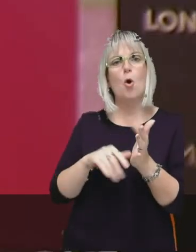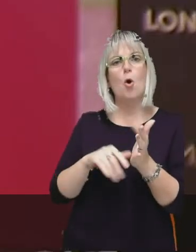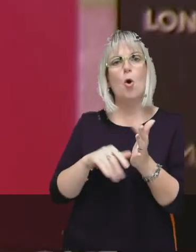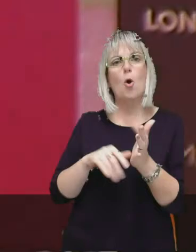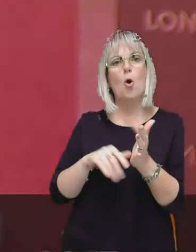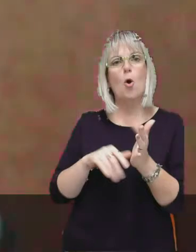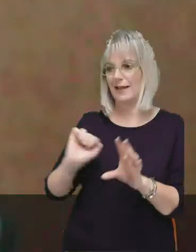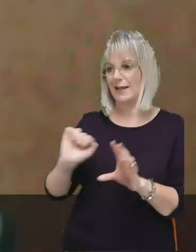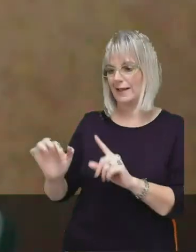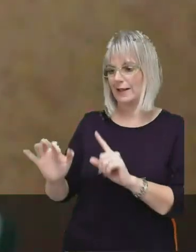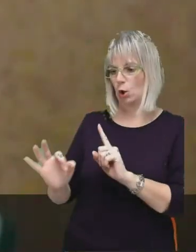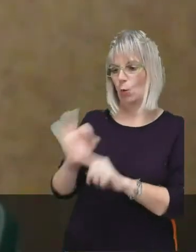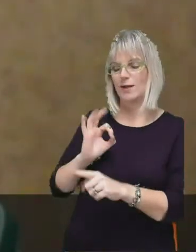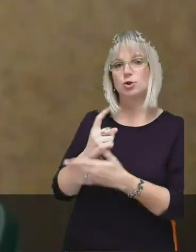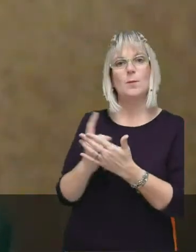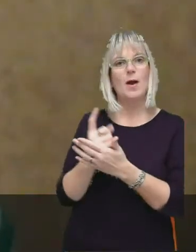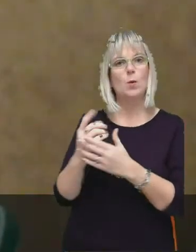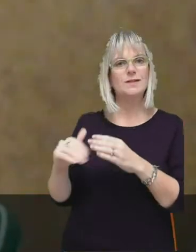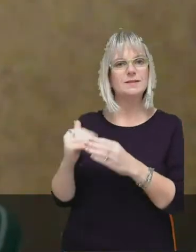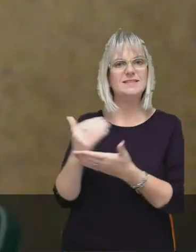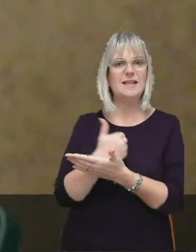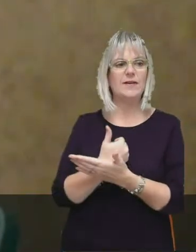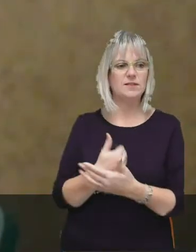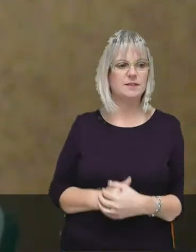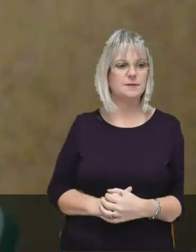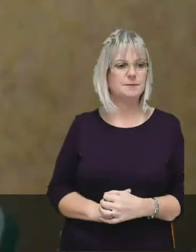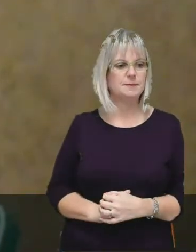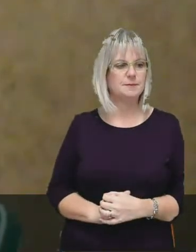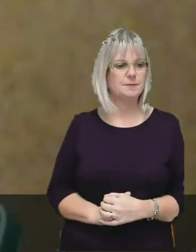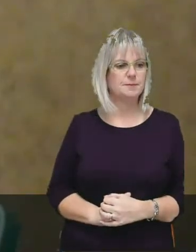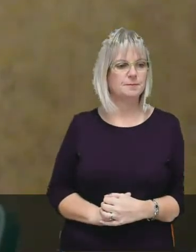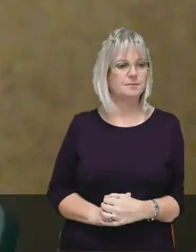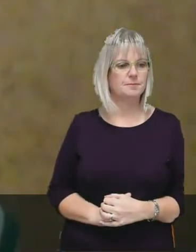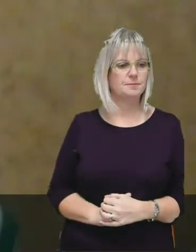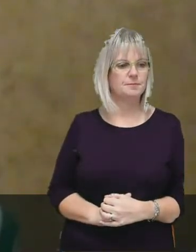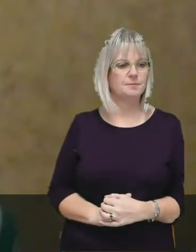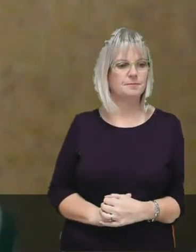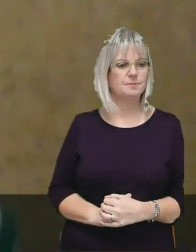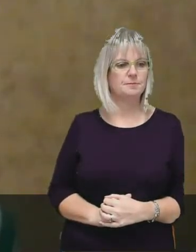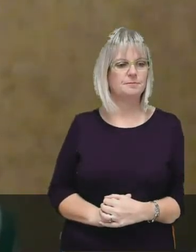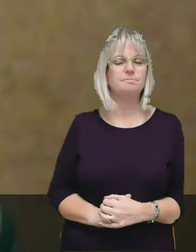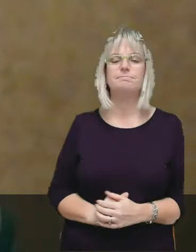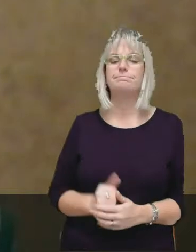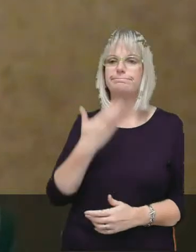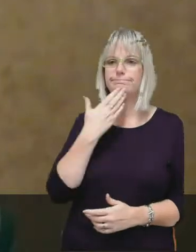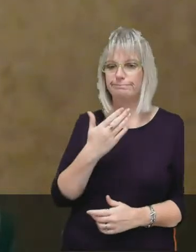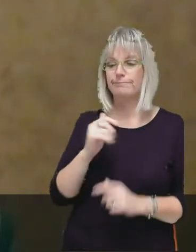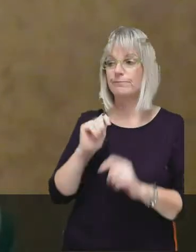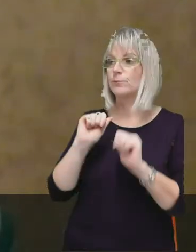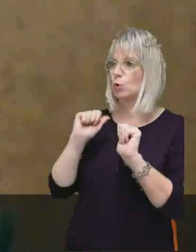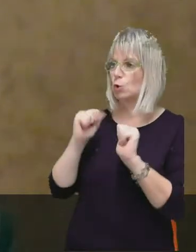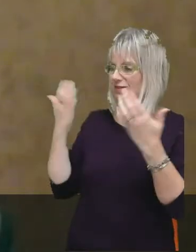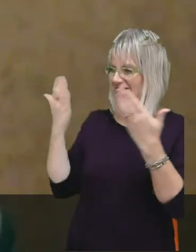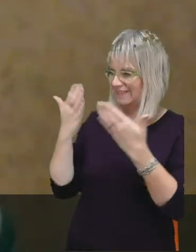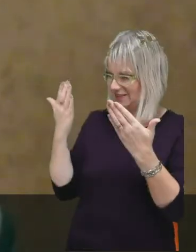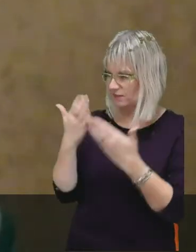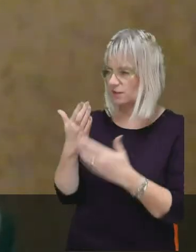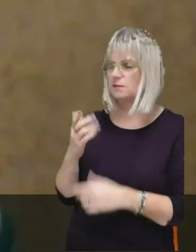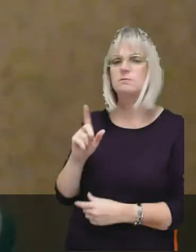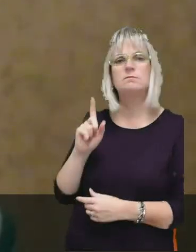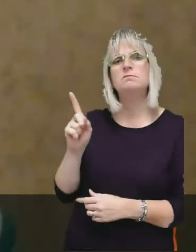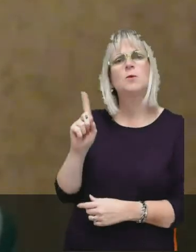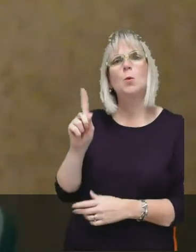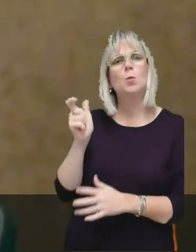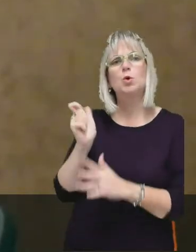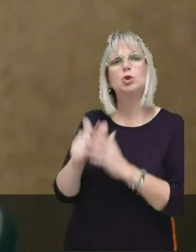ahead. Thank you. Good evening, Mr. Khan. What would you do to improve the relationship between the police